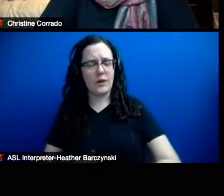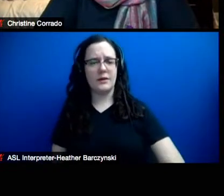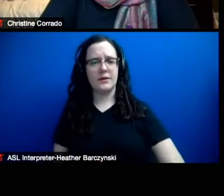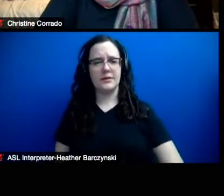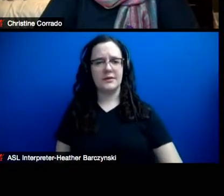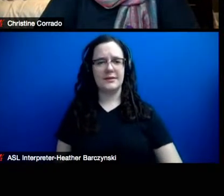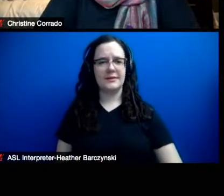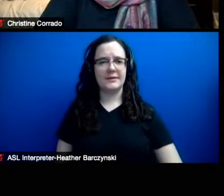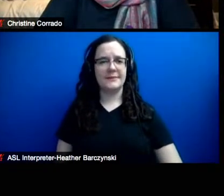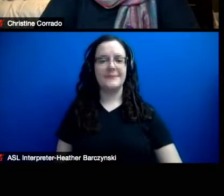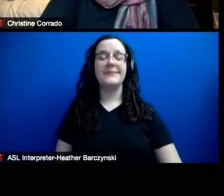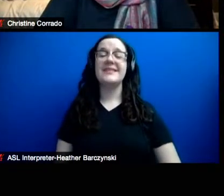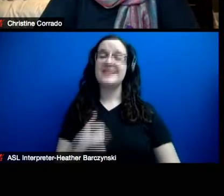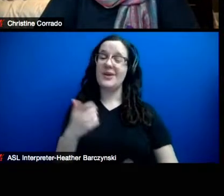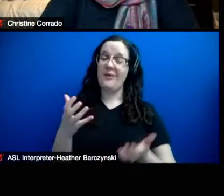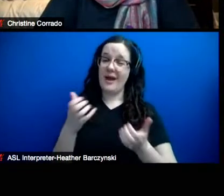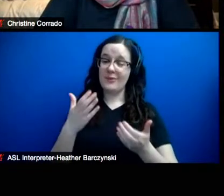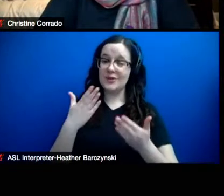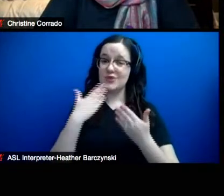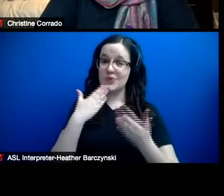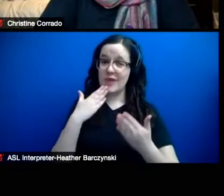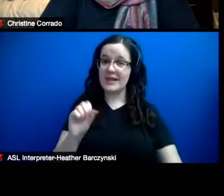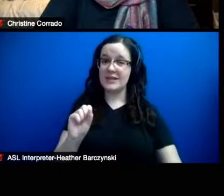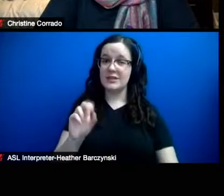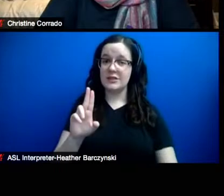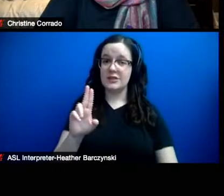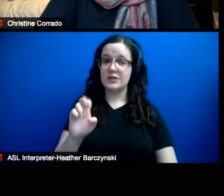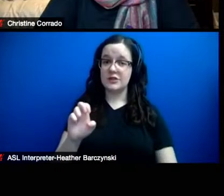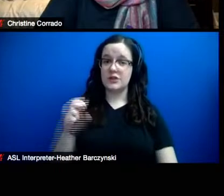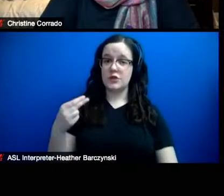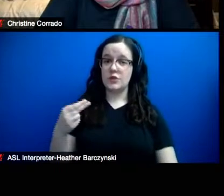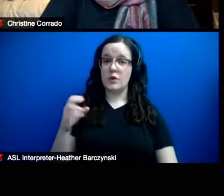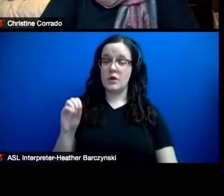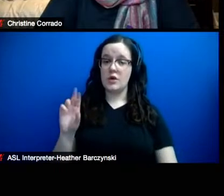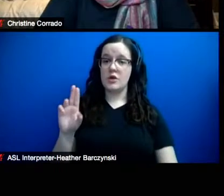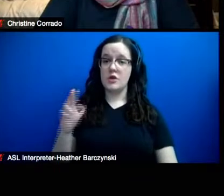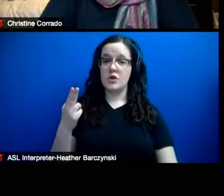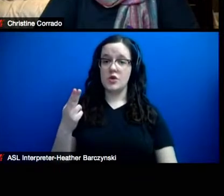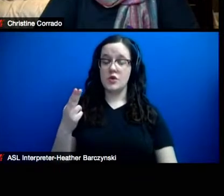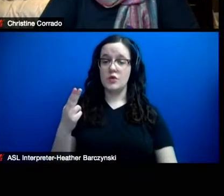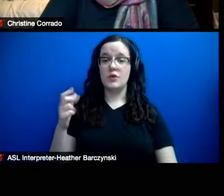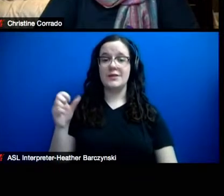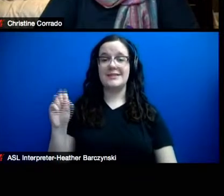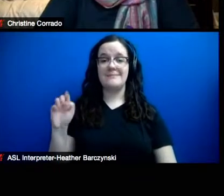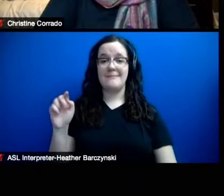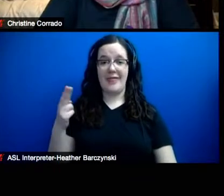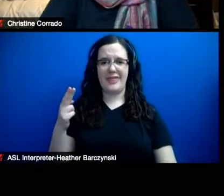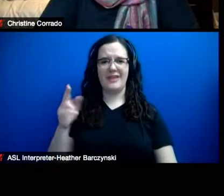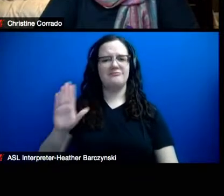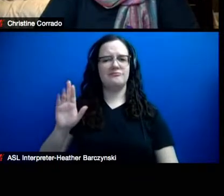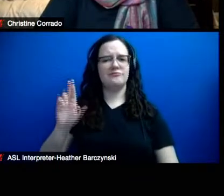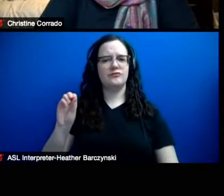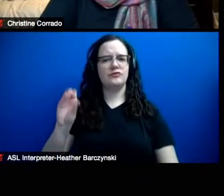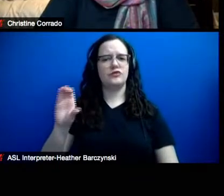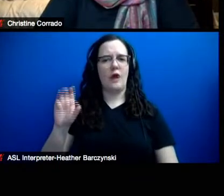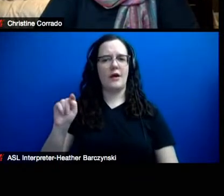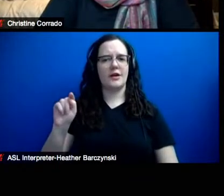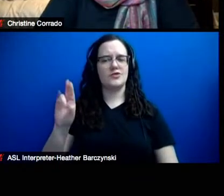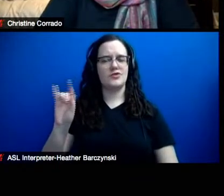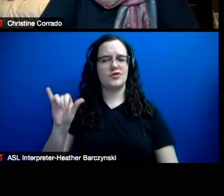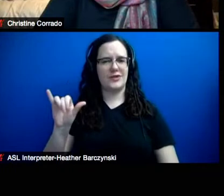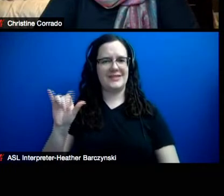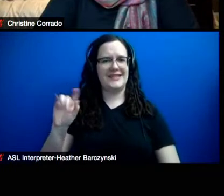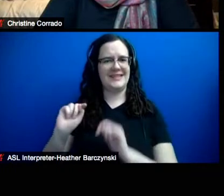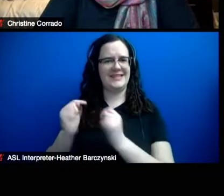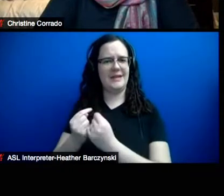I do want to thank Sue Hughes-Smith and the Rocktricity team that have helped give us answers, give